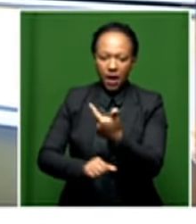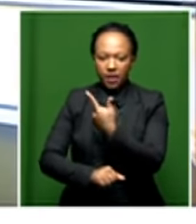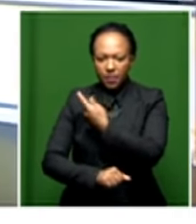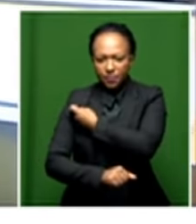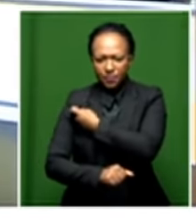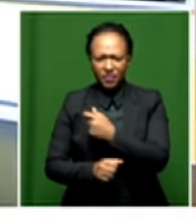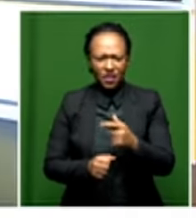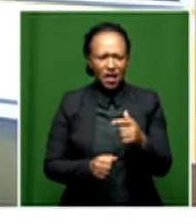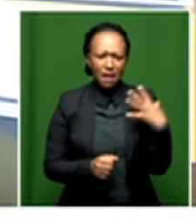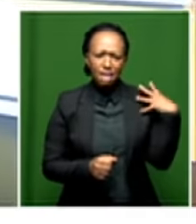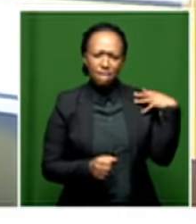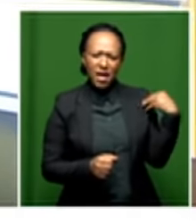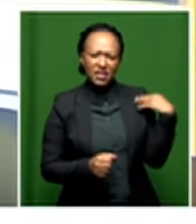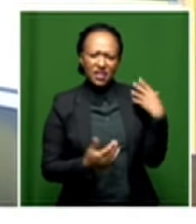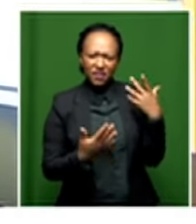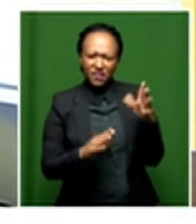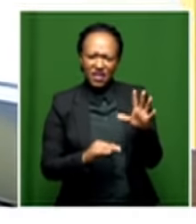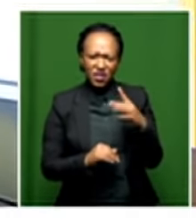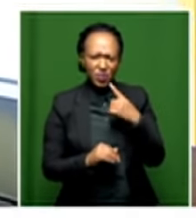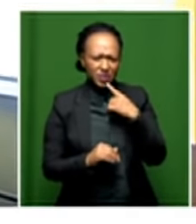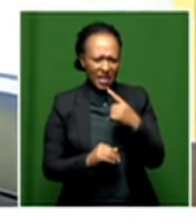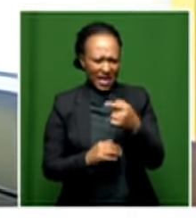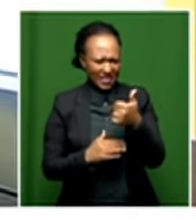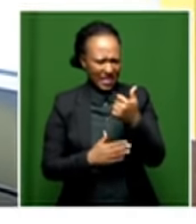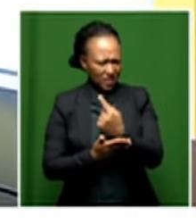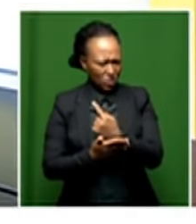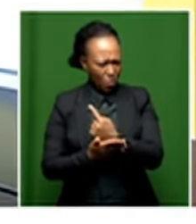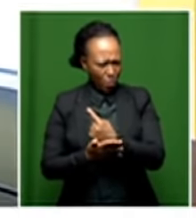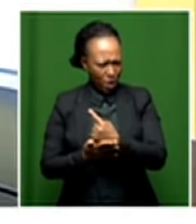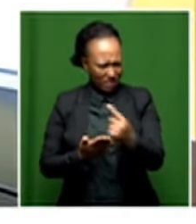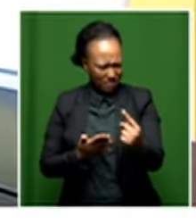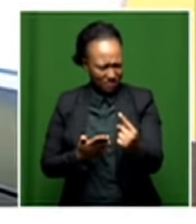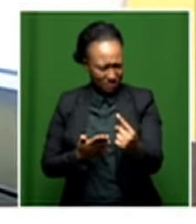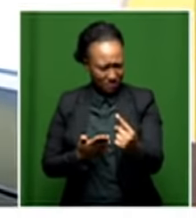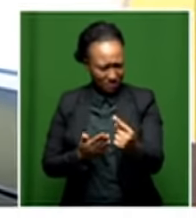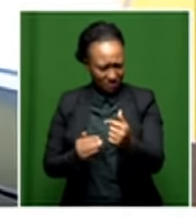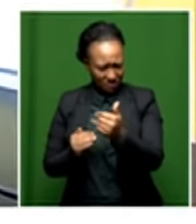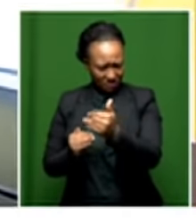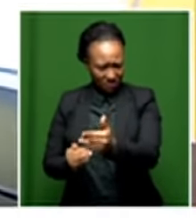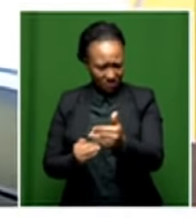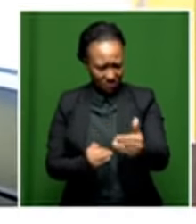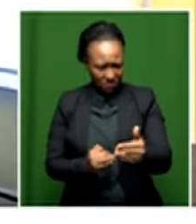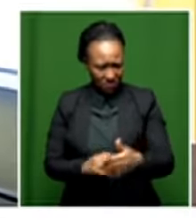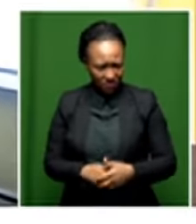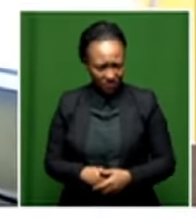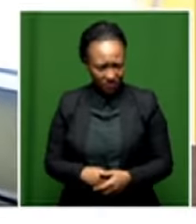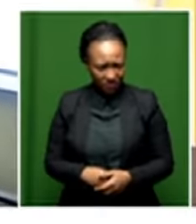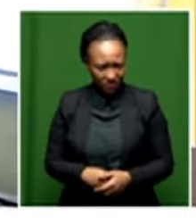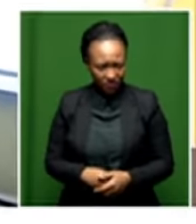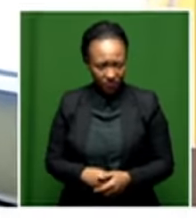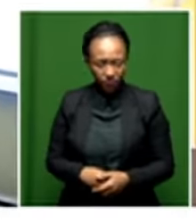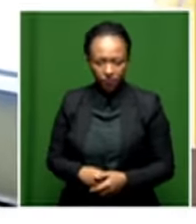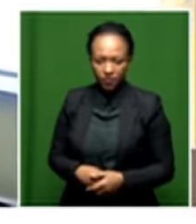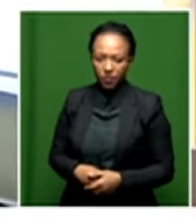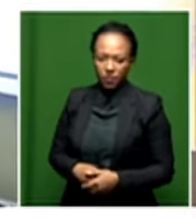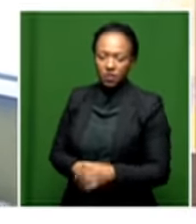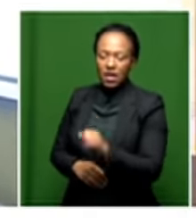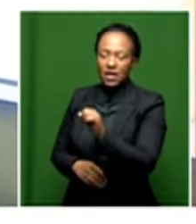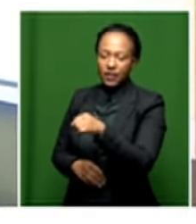possible 6-week interval. Do you know anything about that? Yeah, it is because we're trying to